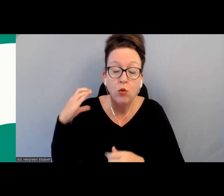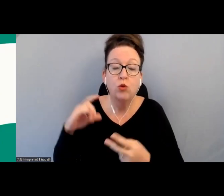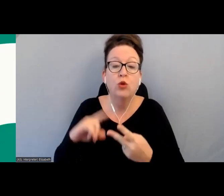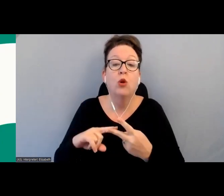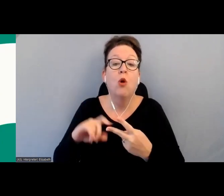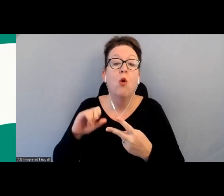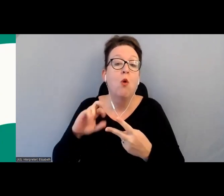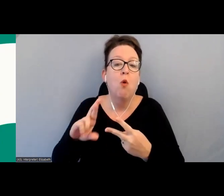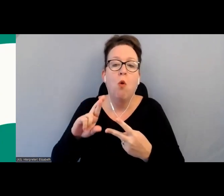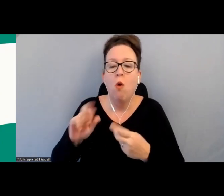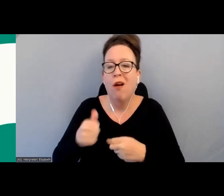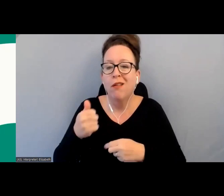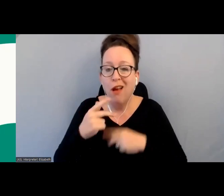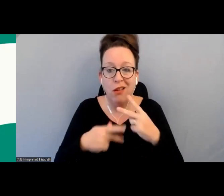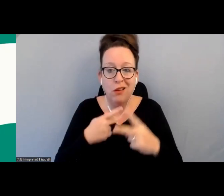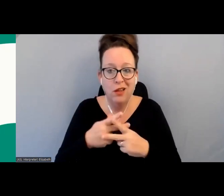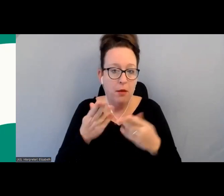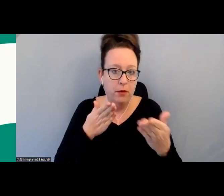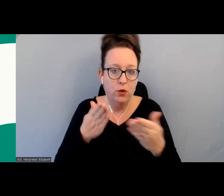or another type of service.